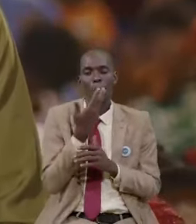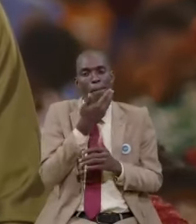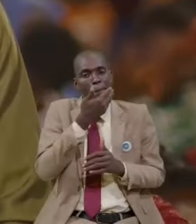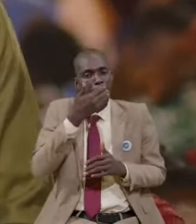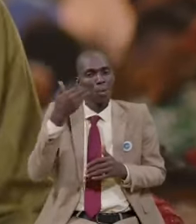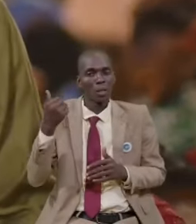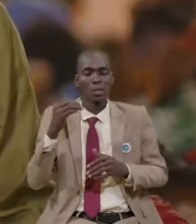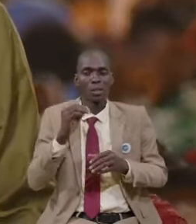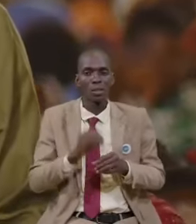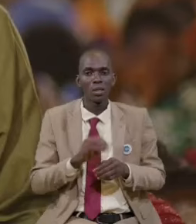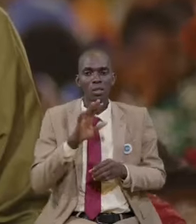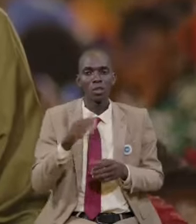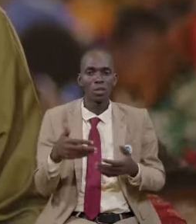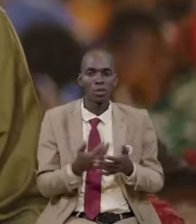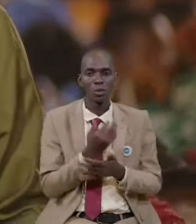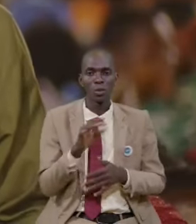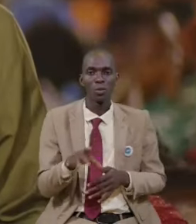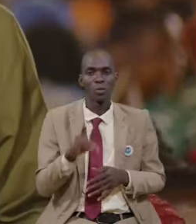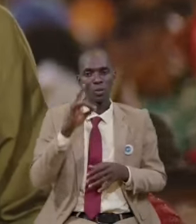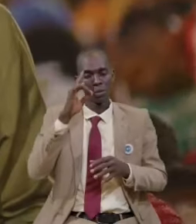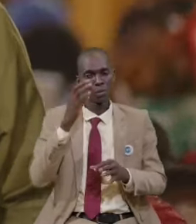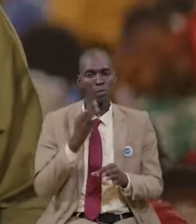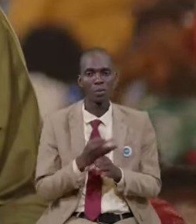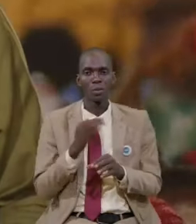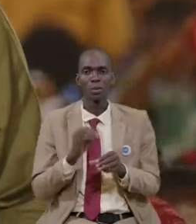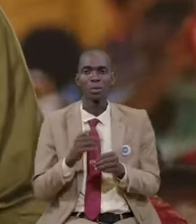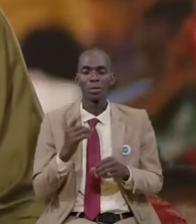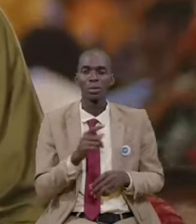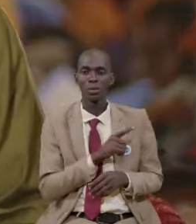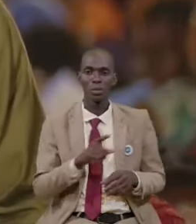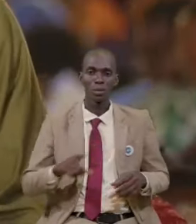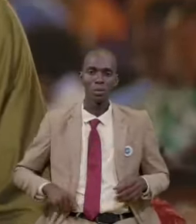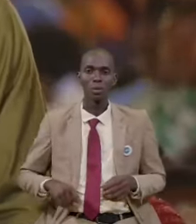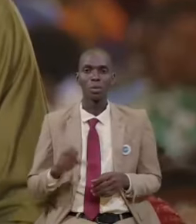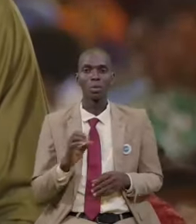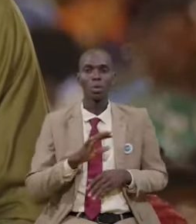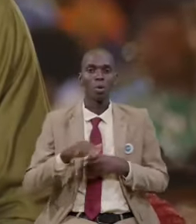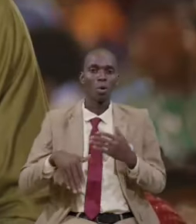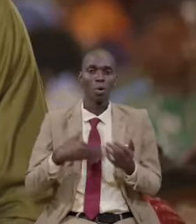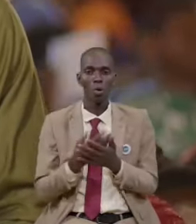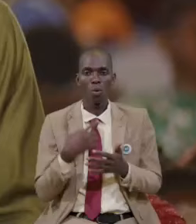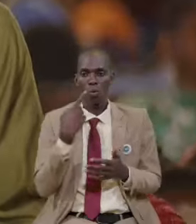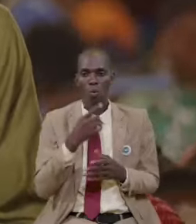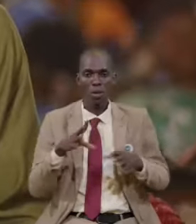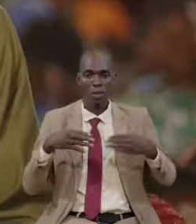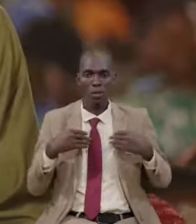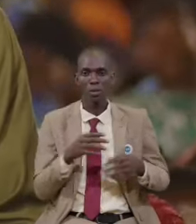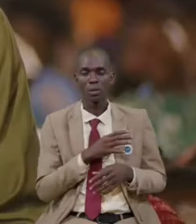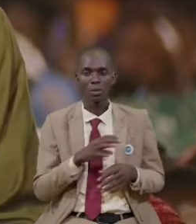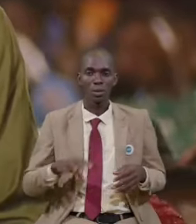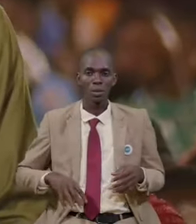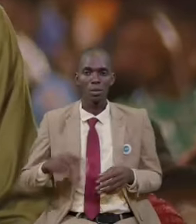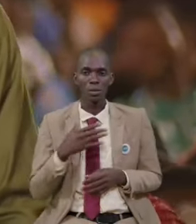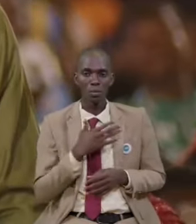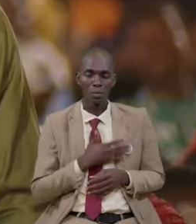you that will help you to stand. So those who gave their life to Christ, please let